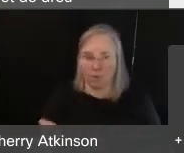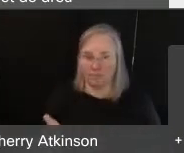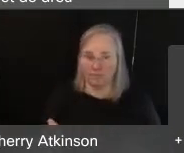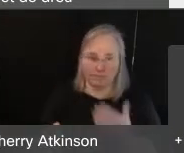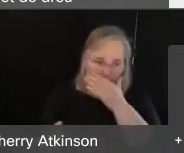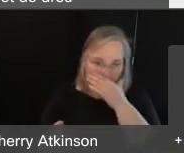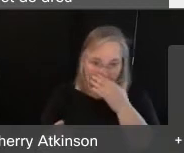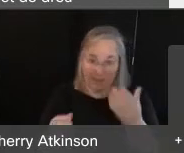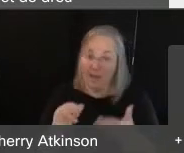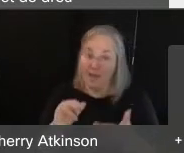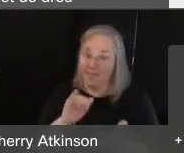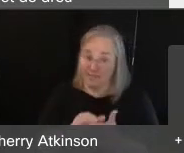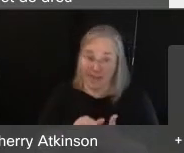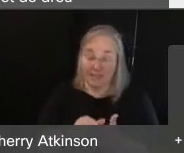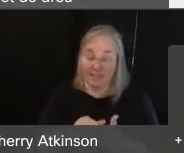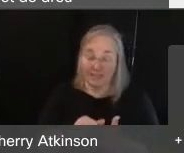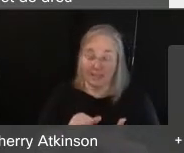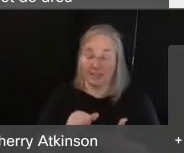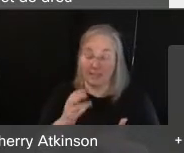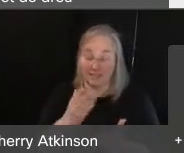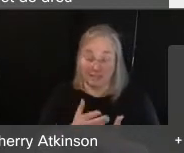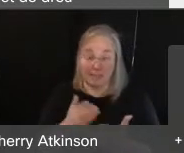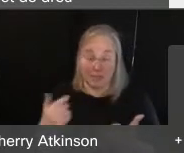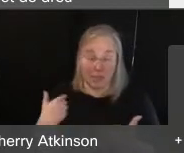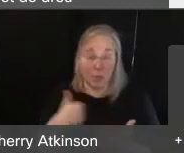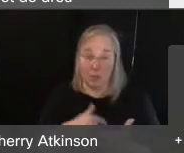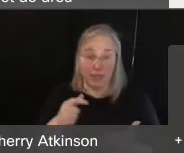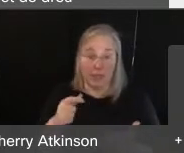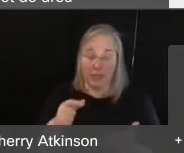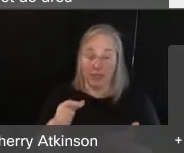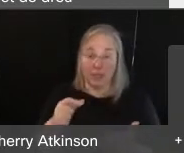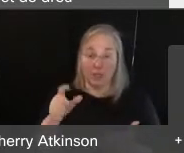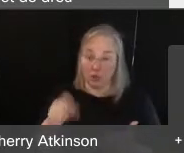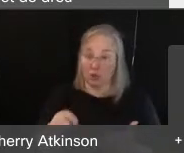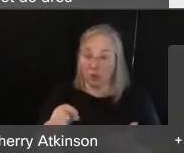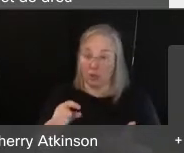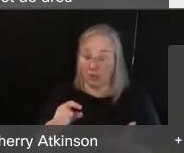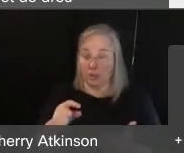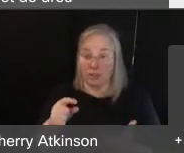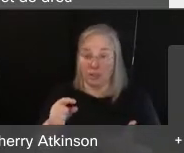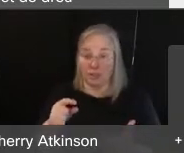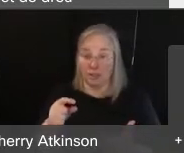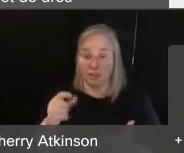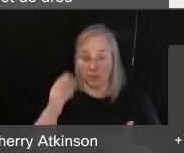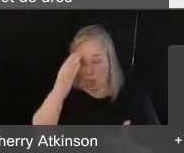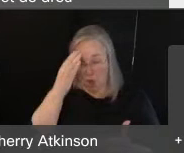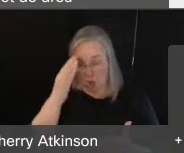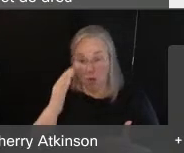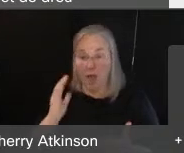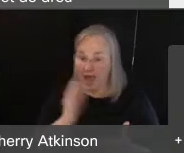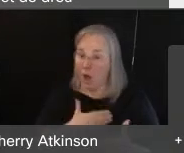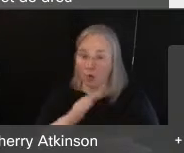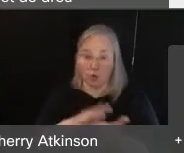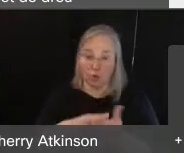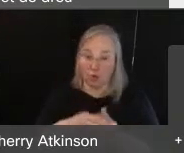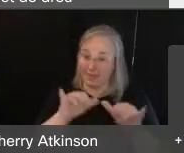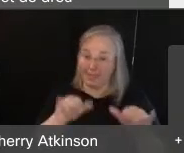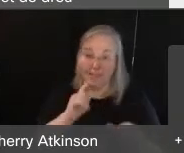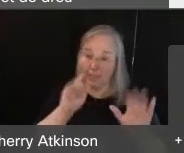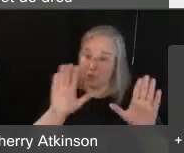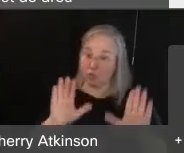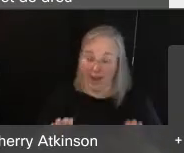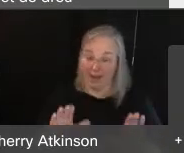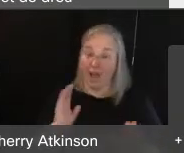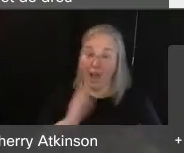should hold firm confirmation that our school system is great. Our parents will put their children back. I think we should have that belief. We